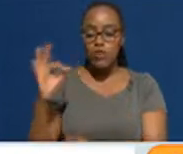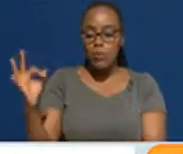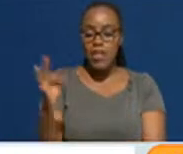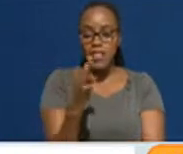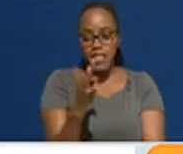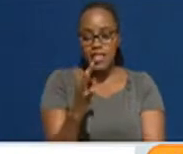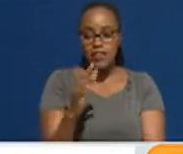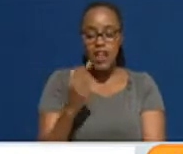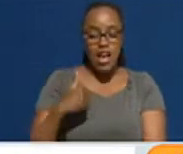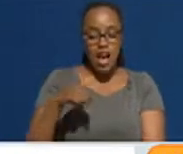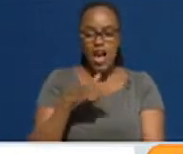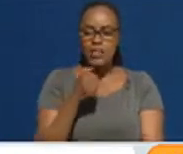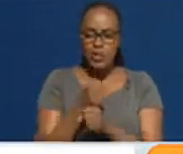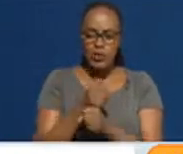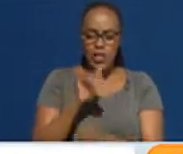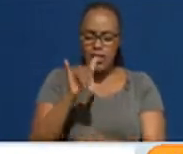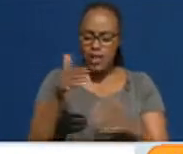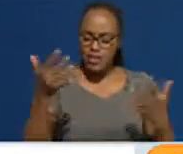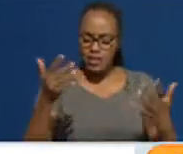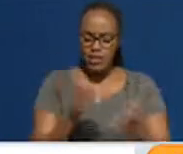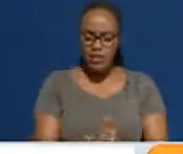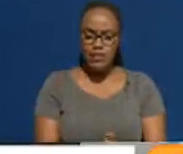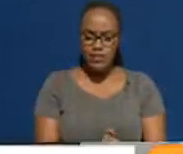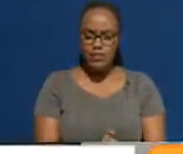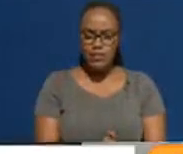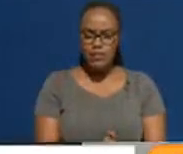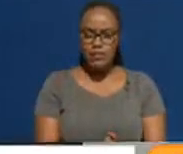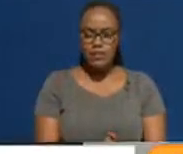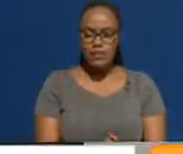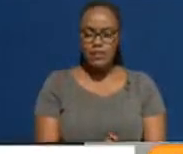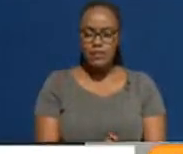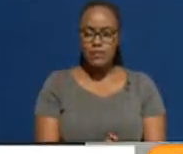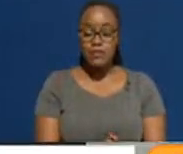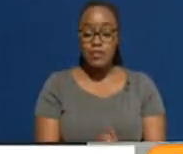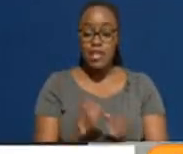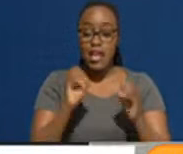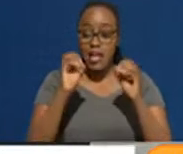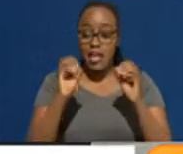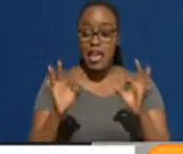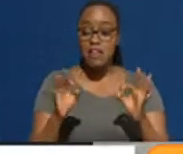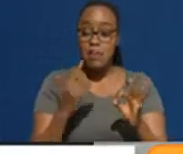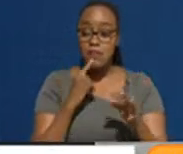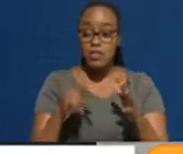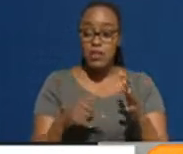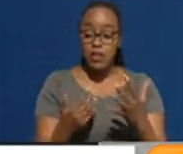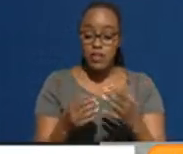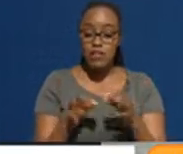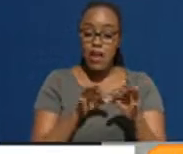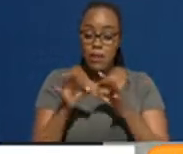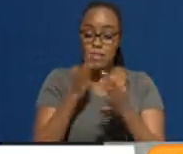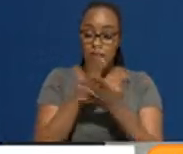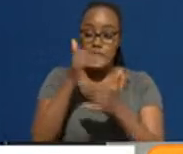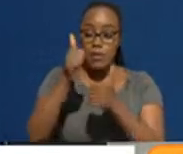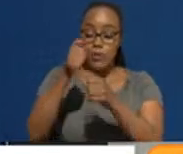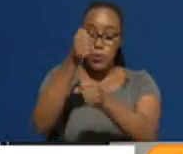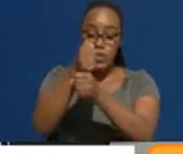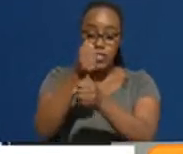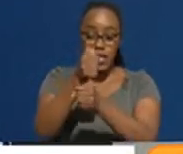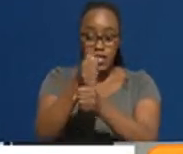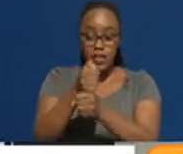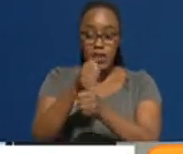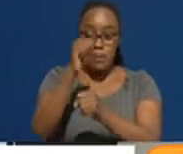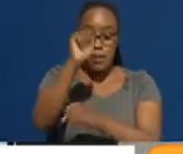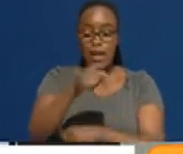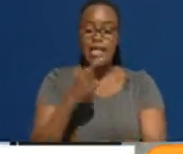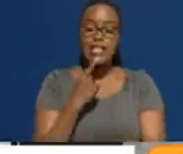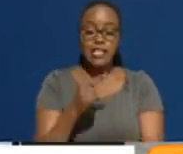Yeah. And so we are let down by that. Yeah. And I'm loving the messages now. Go ahead. Let me disclose something that I did, and I can